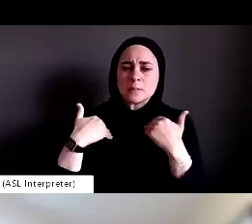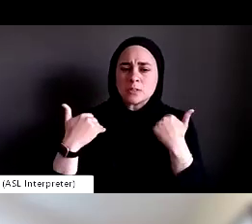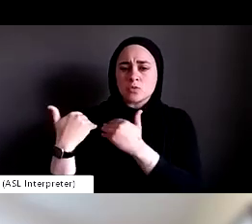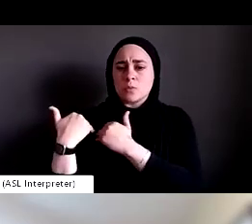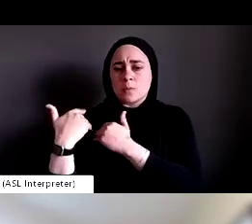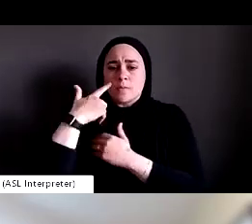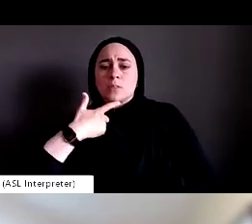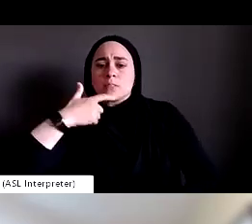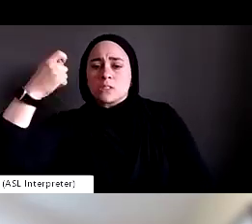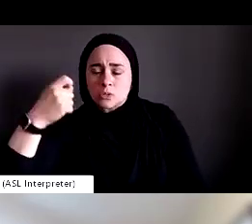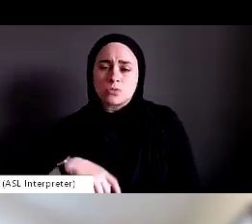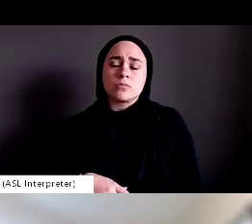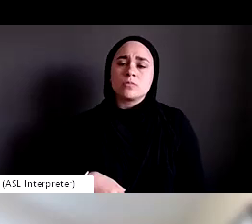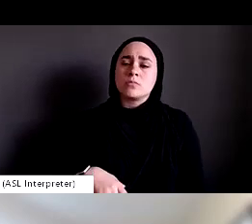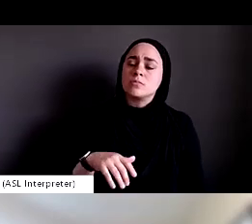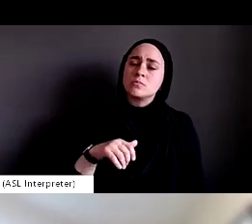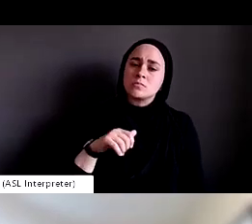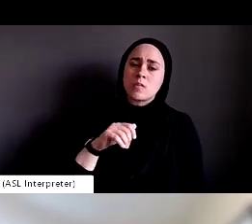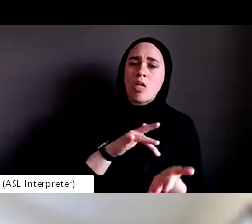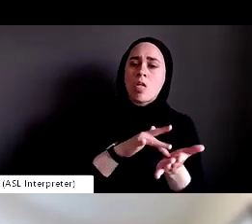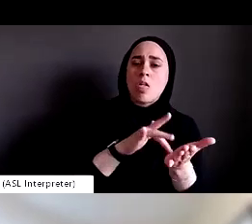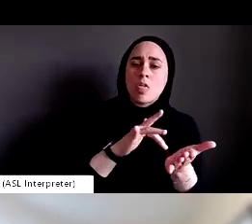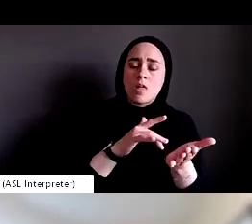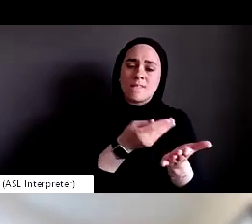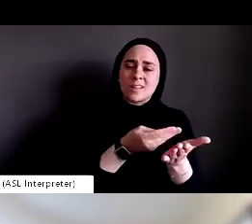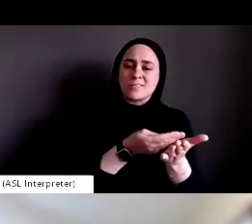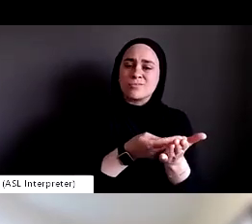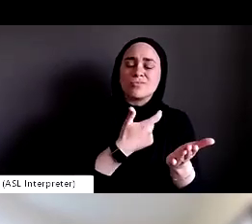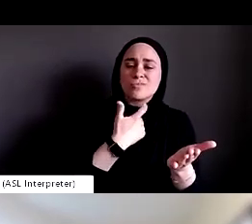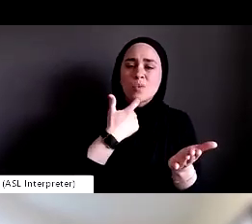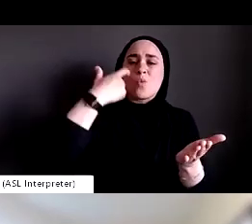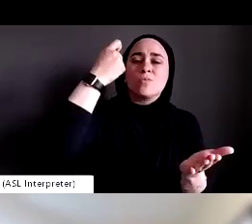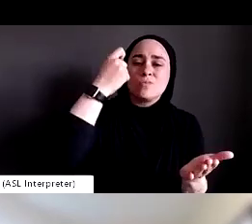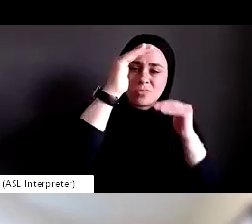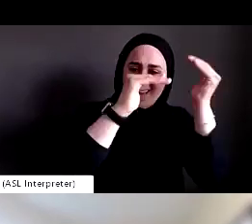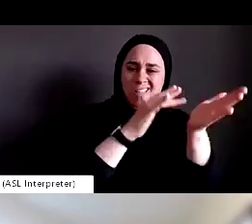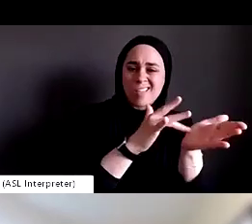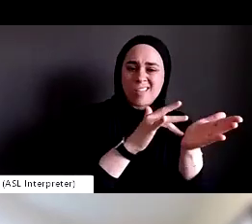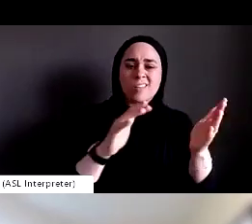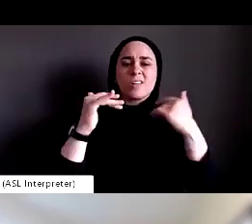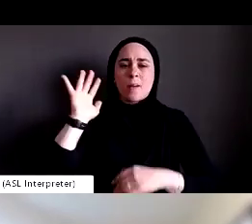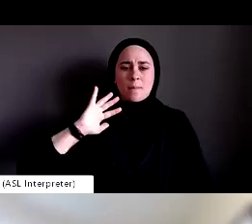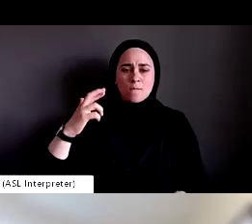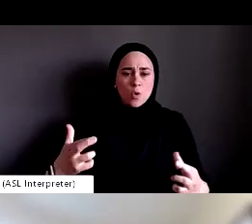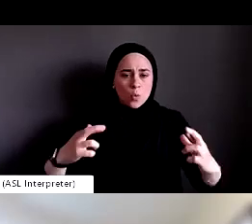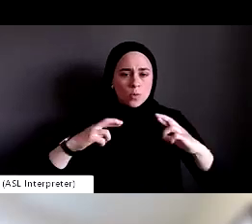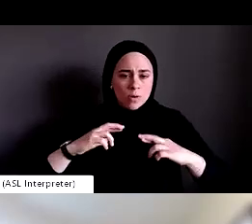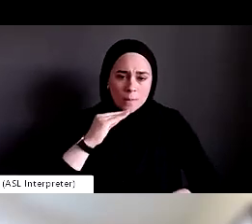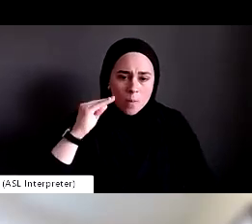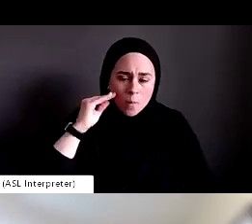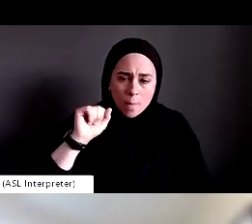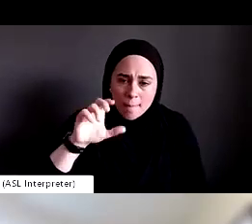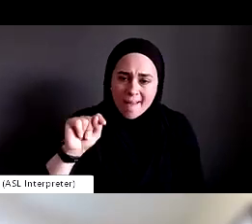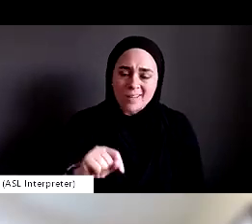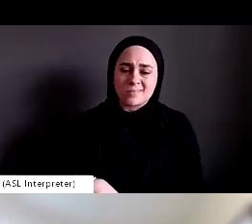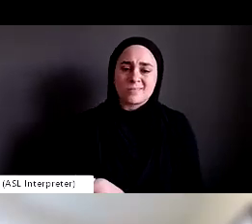financial misuse of older adults. We've in the past have provided input into the Retirement Home Act, the Consumer Protection Act recently, and